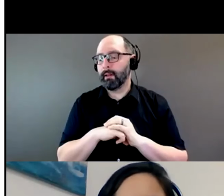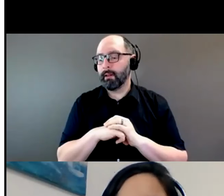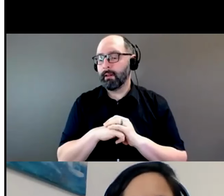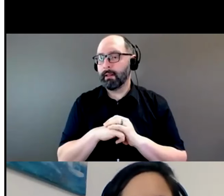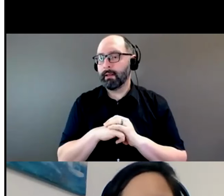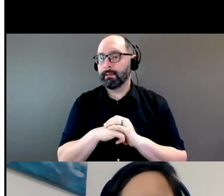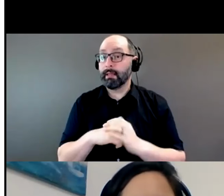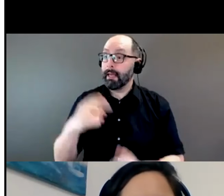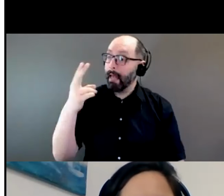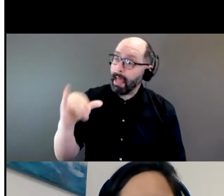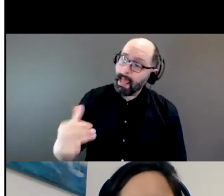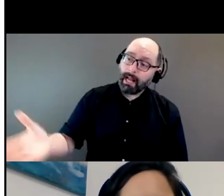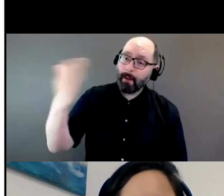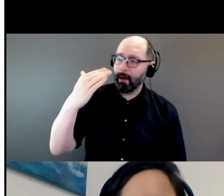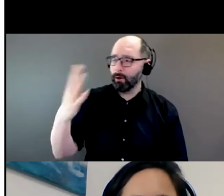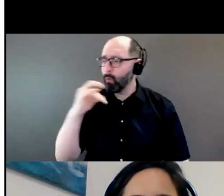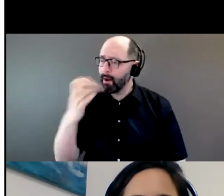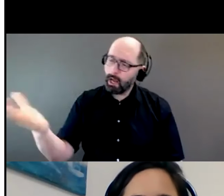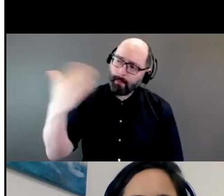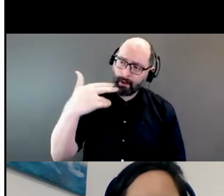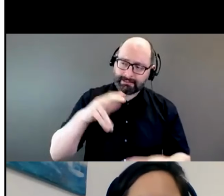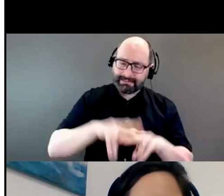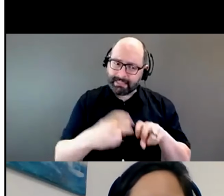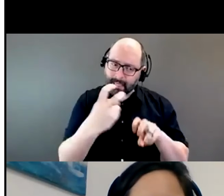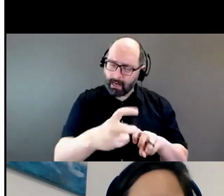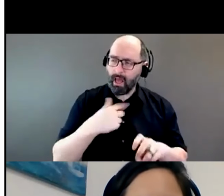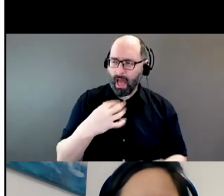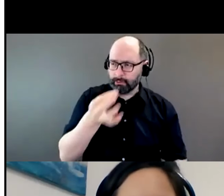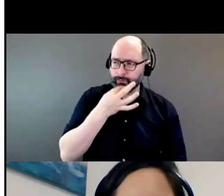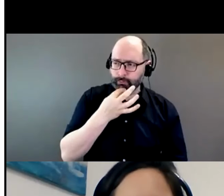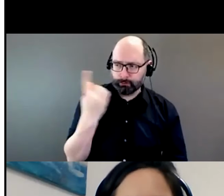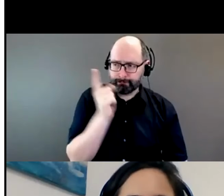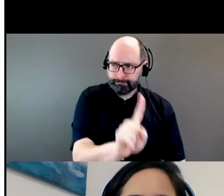hey, come on in, why don't you come on over and have a seat? I'll be right there in a second.